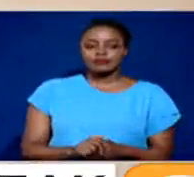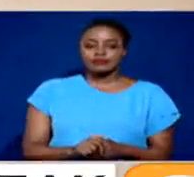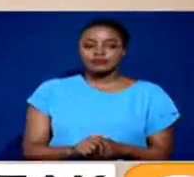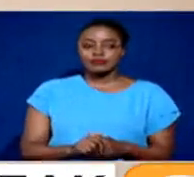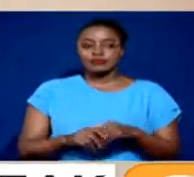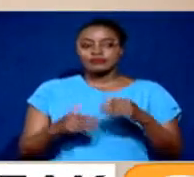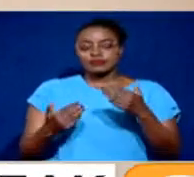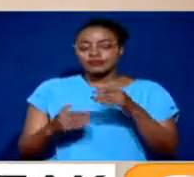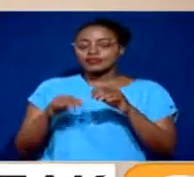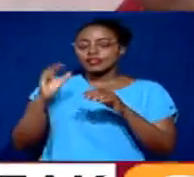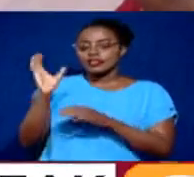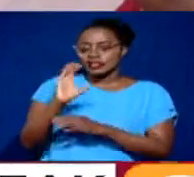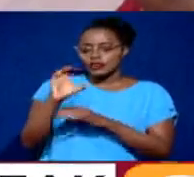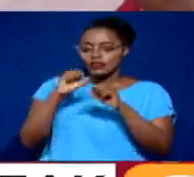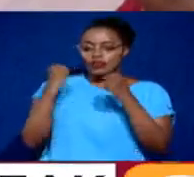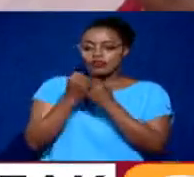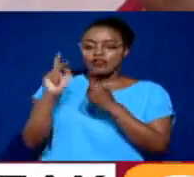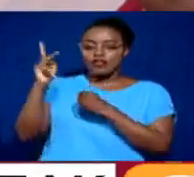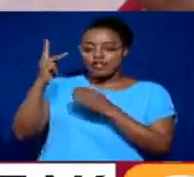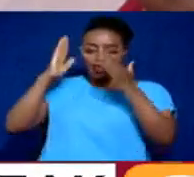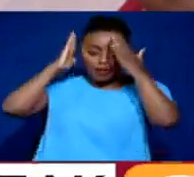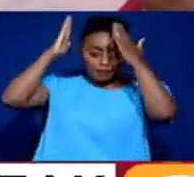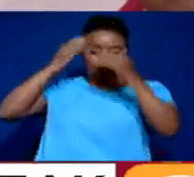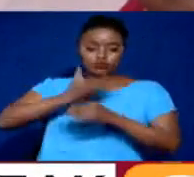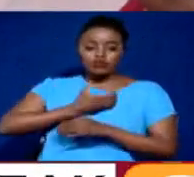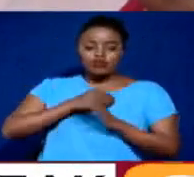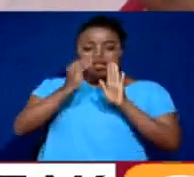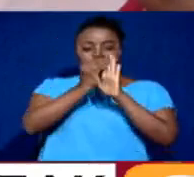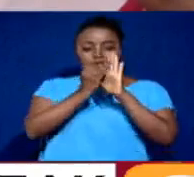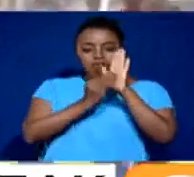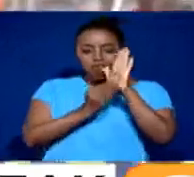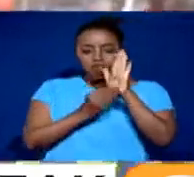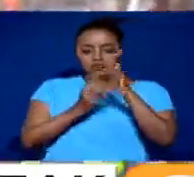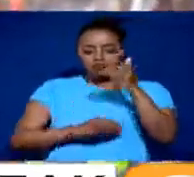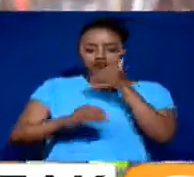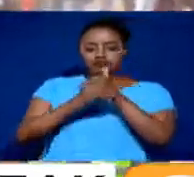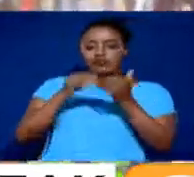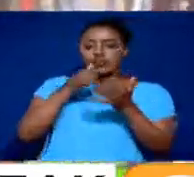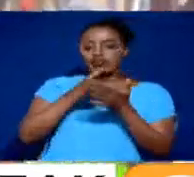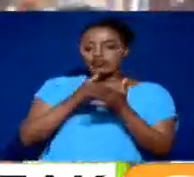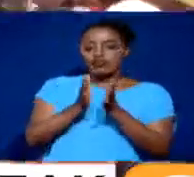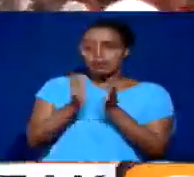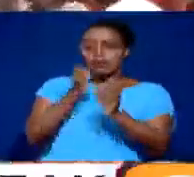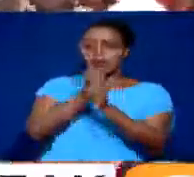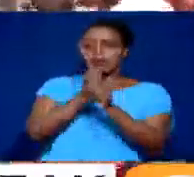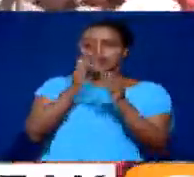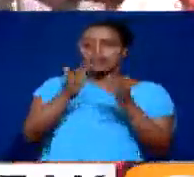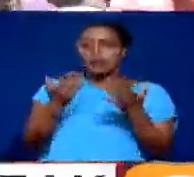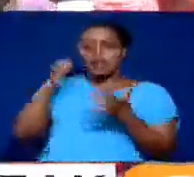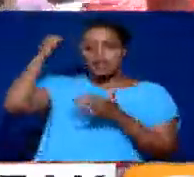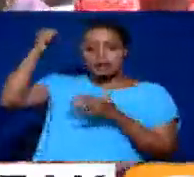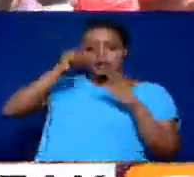the top of the Civil Society and Kenya Bishop Council's list of concerns is the increasing involvement of public servants in